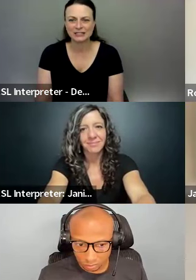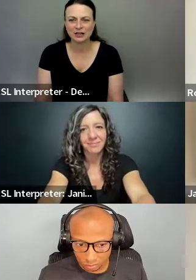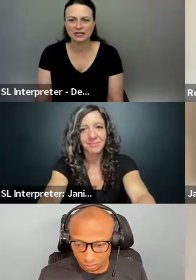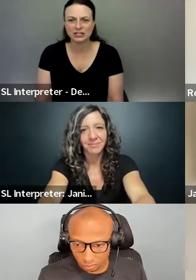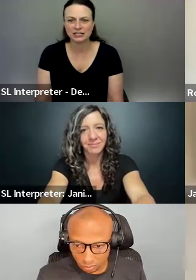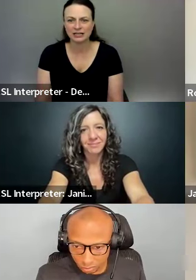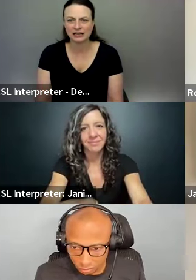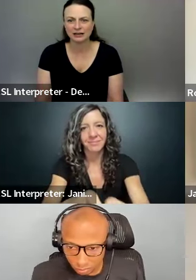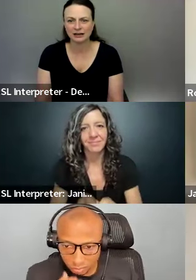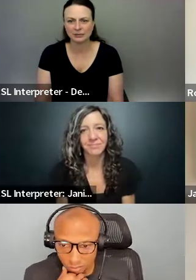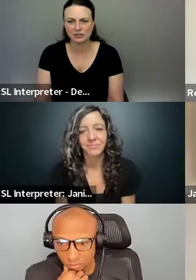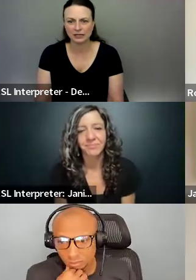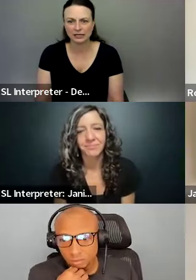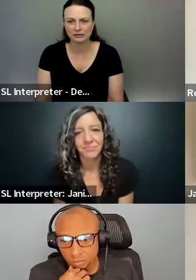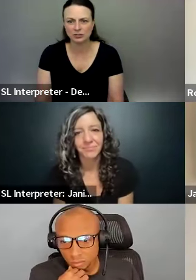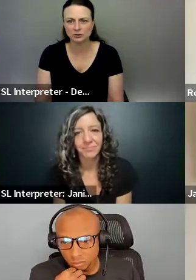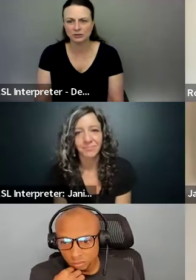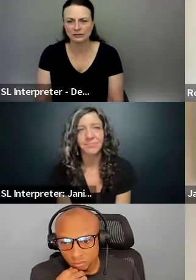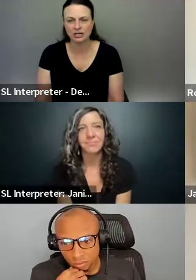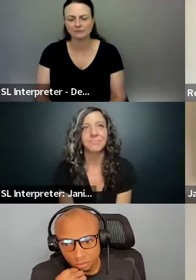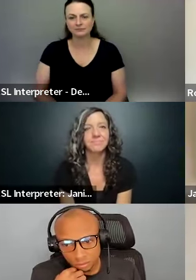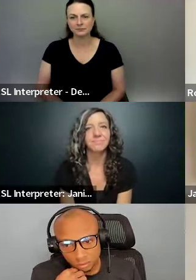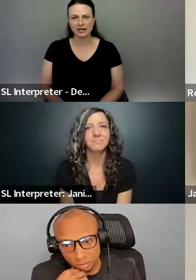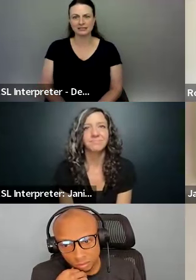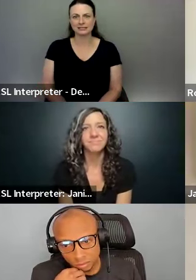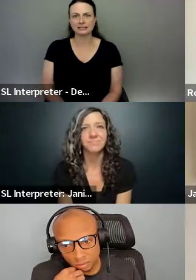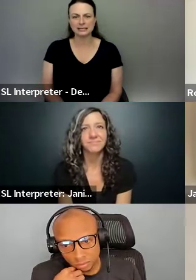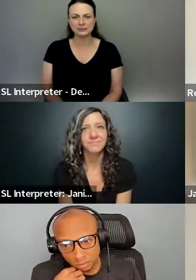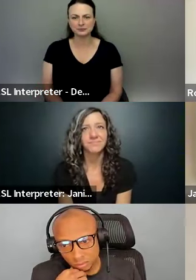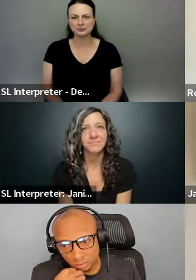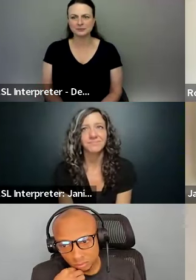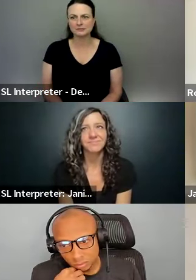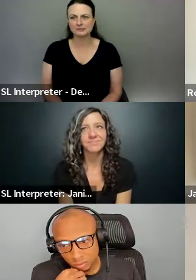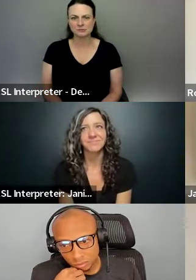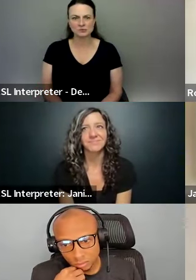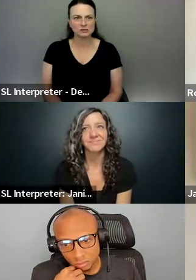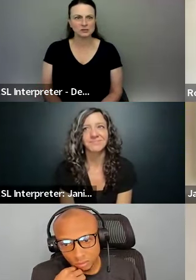yeah, that's on the agenda. There's a link to in the chat for that, Destiny says.